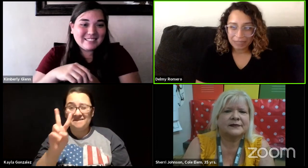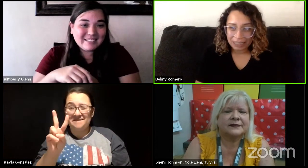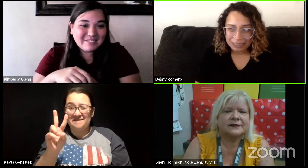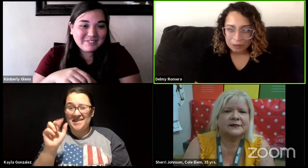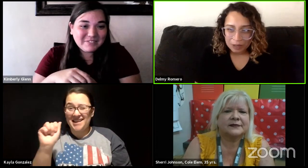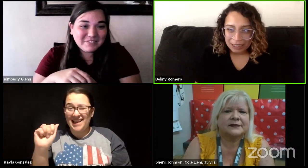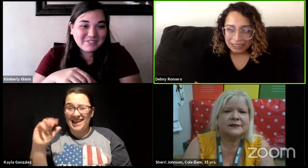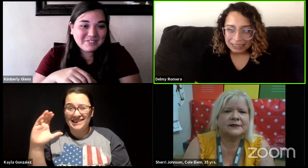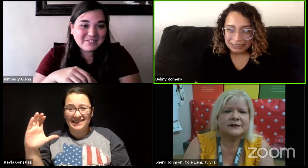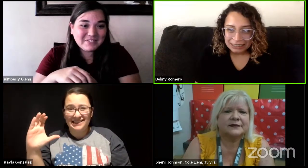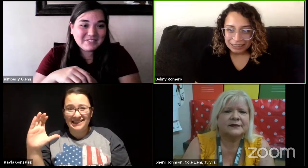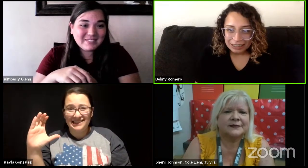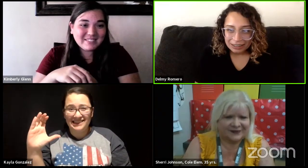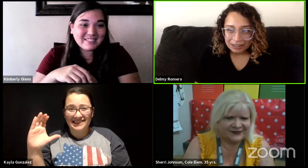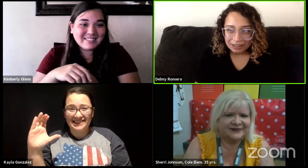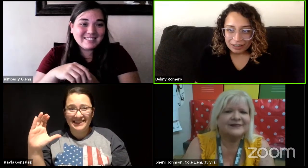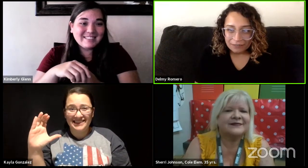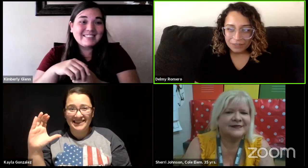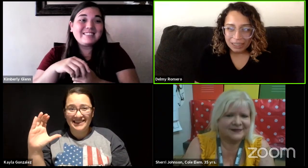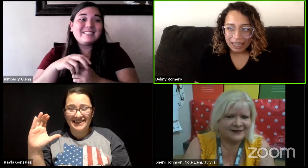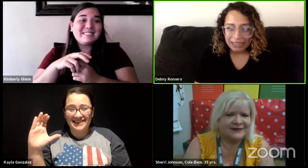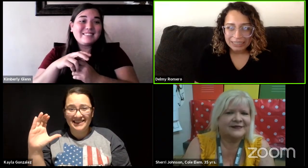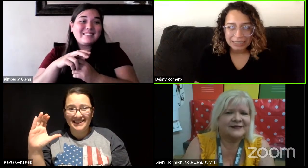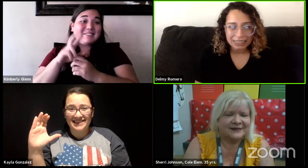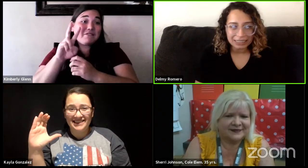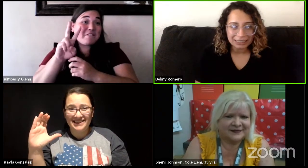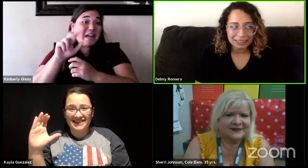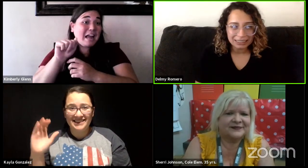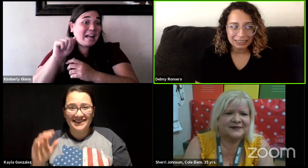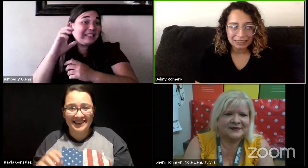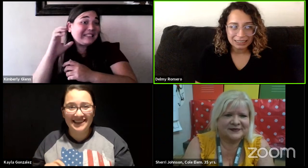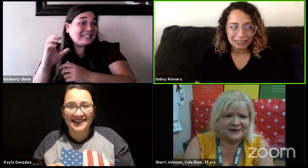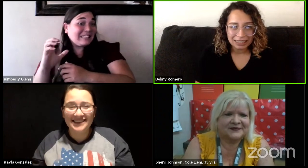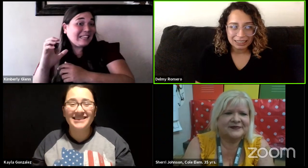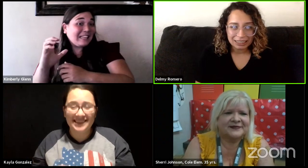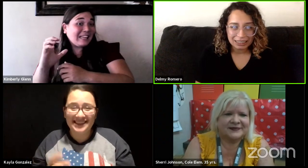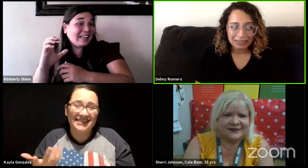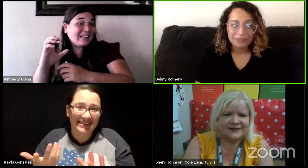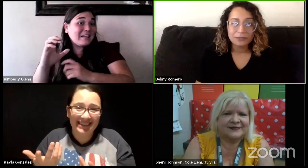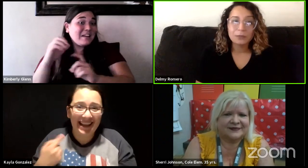So Kayla's saying, what is VAC?